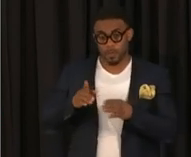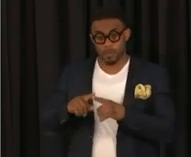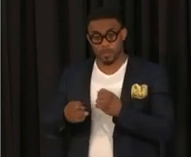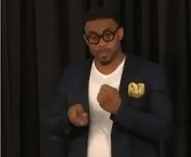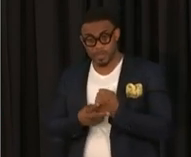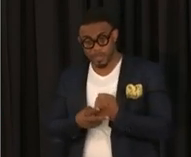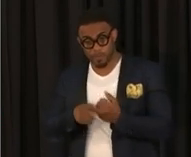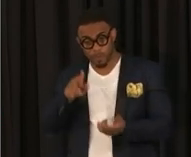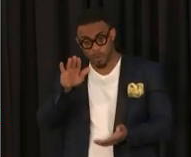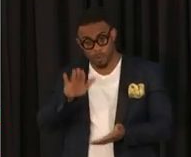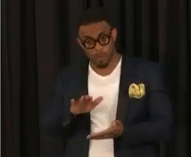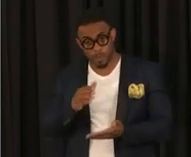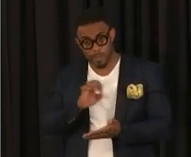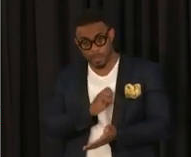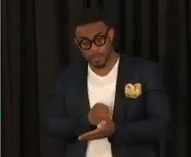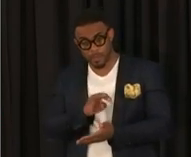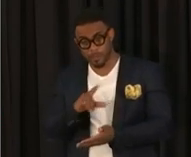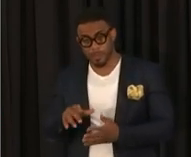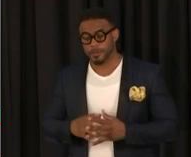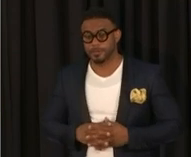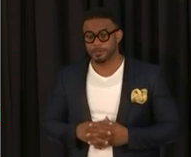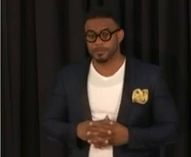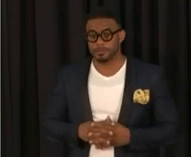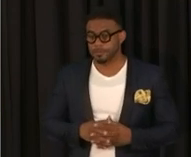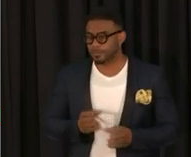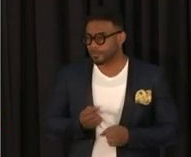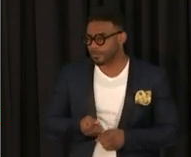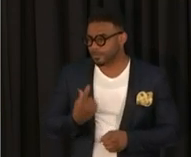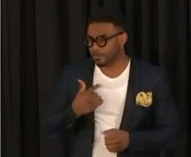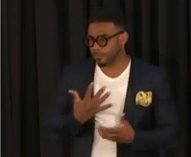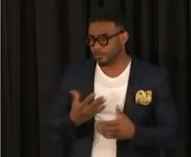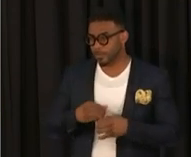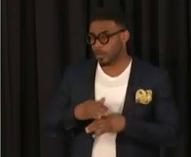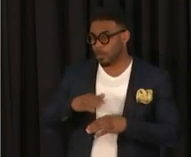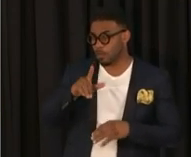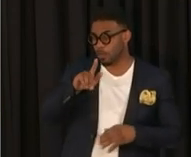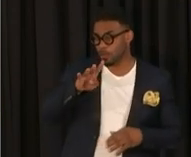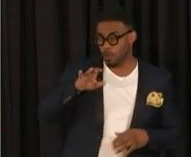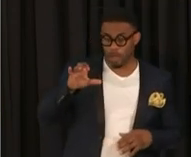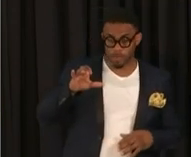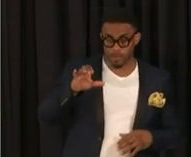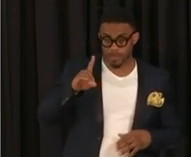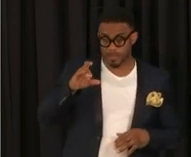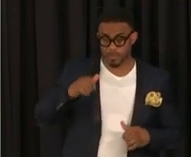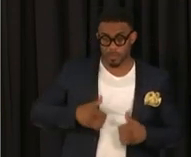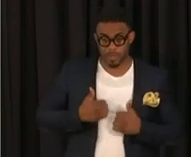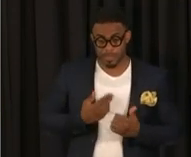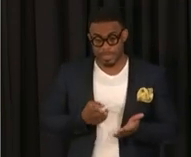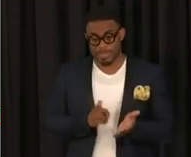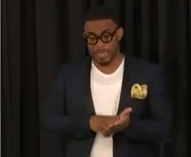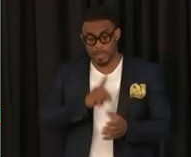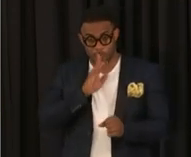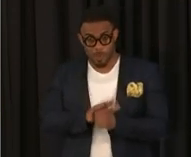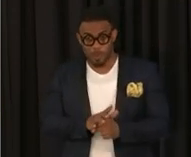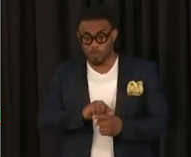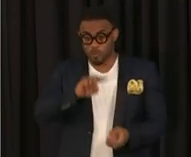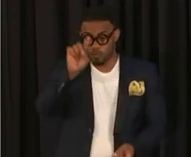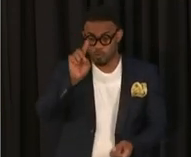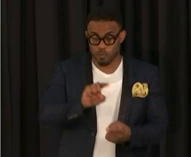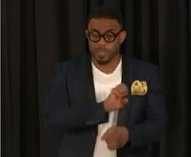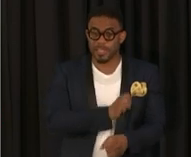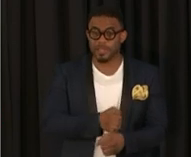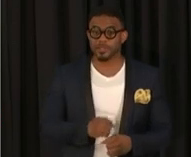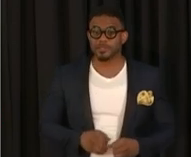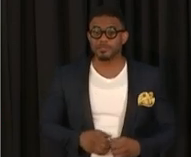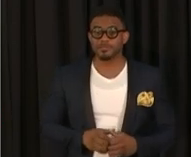ways to save and lower their energy bill. Last year, we engaged over 2,400 district residents that signed the pledge to